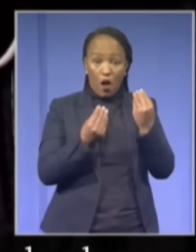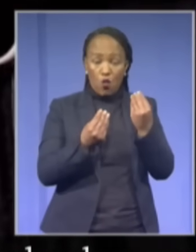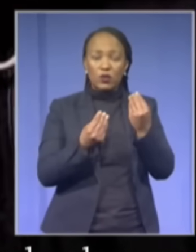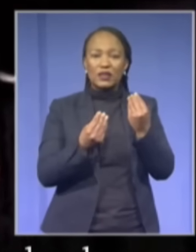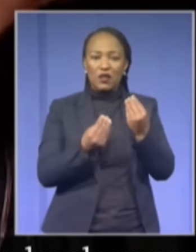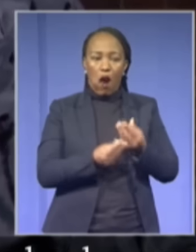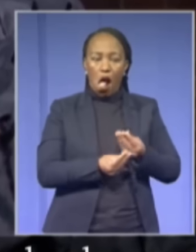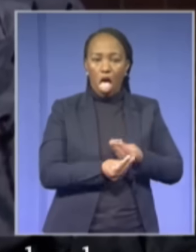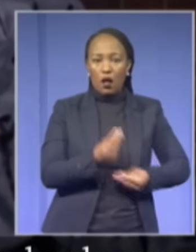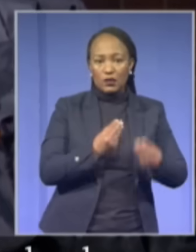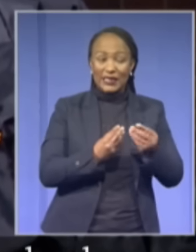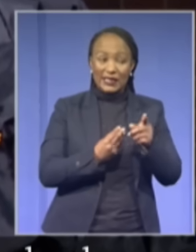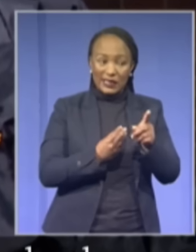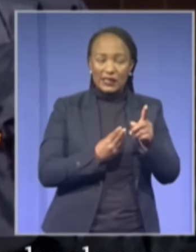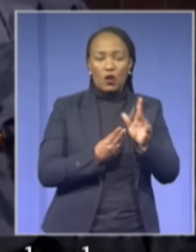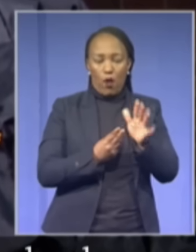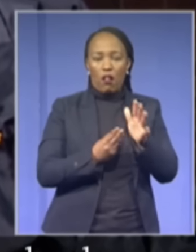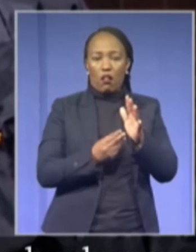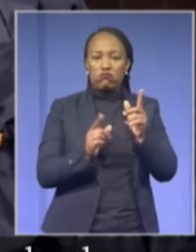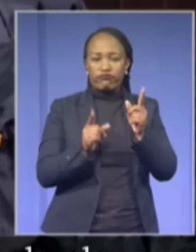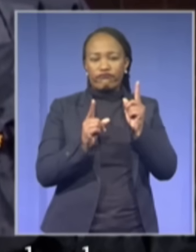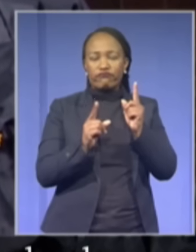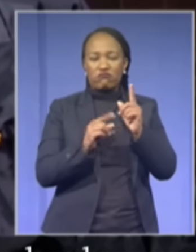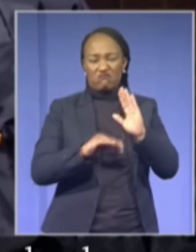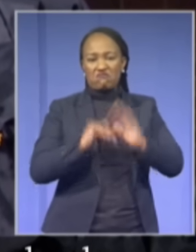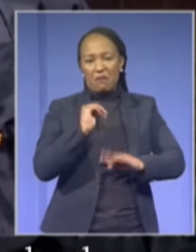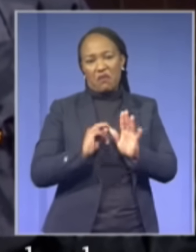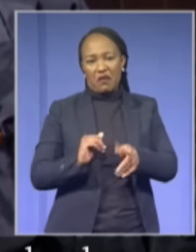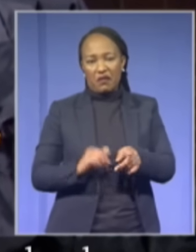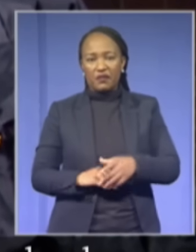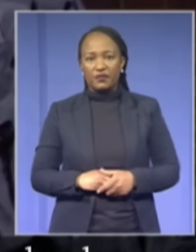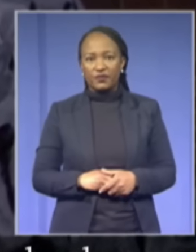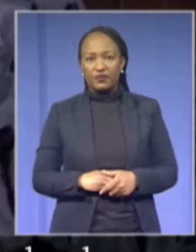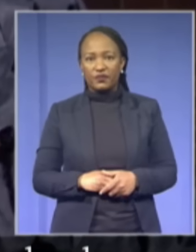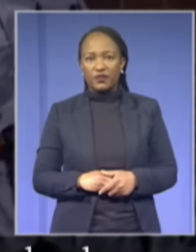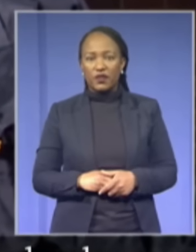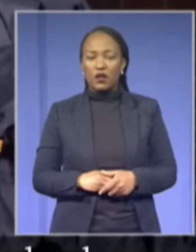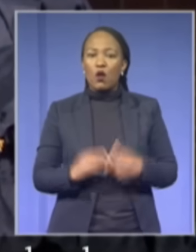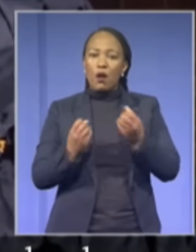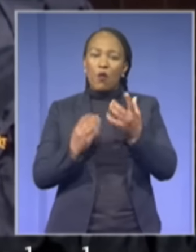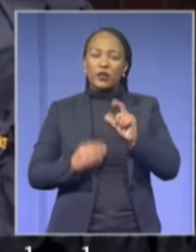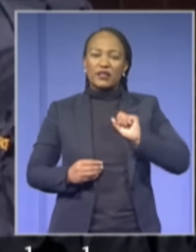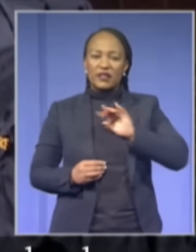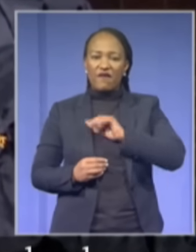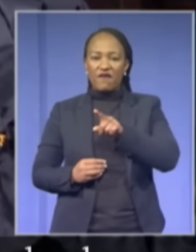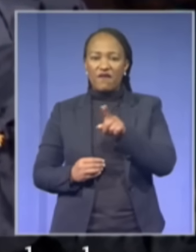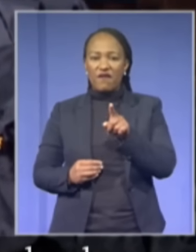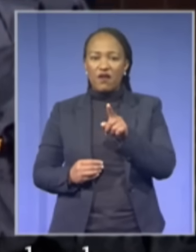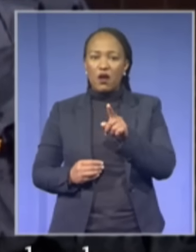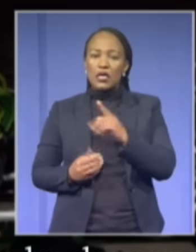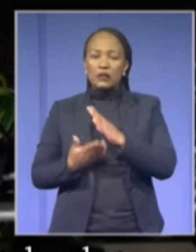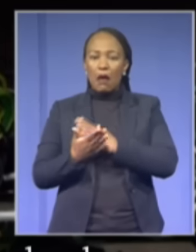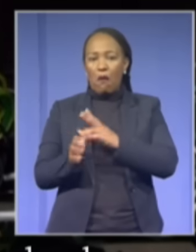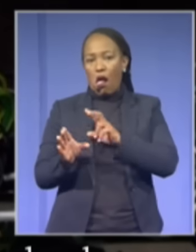bo bona ke thabeng. Bontši ba bona ba feleletša ba lebogile mmereko goba re feleletša re ba